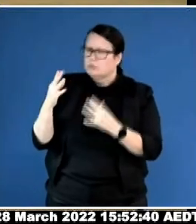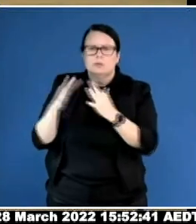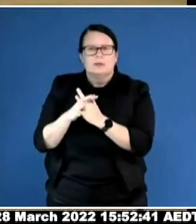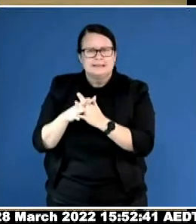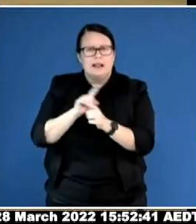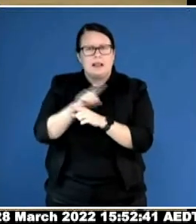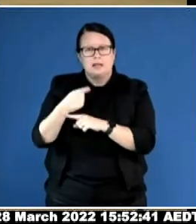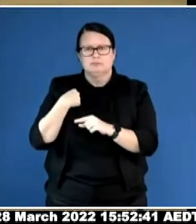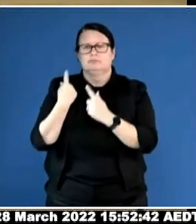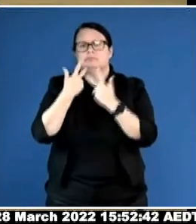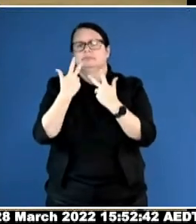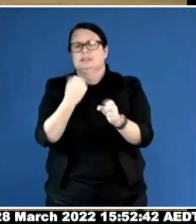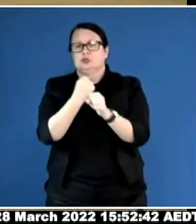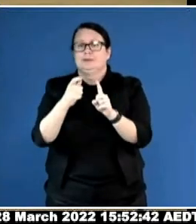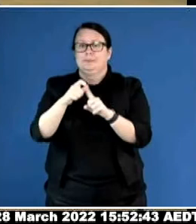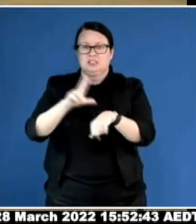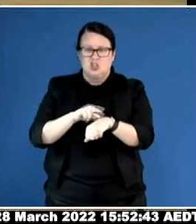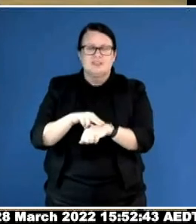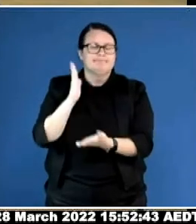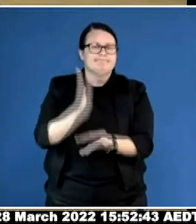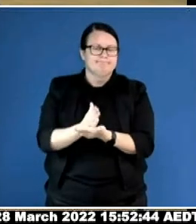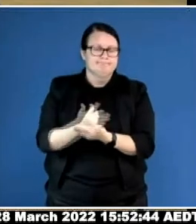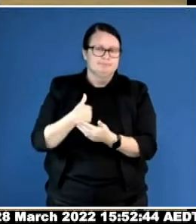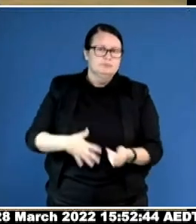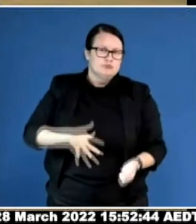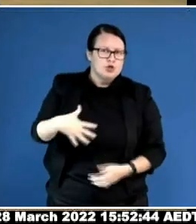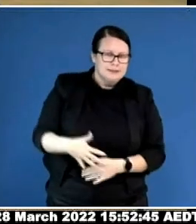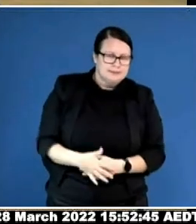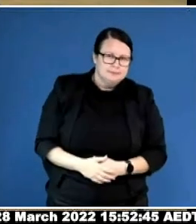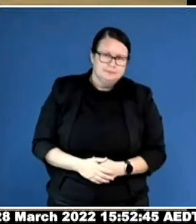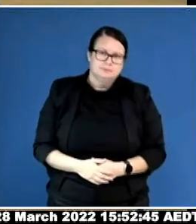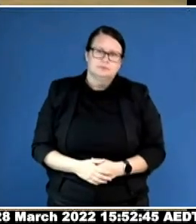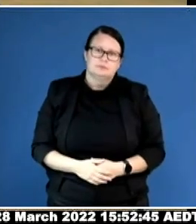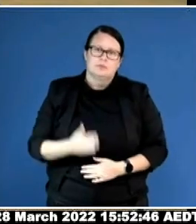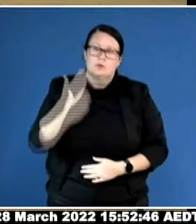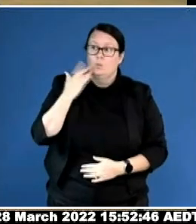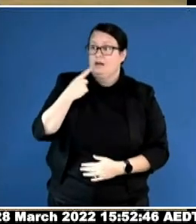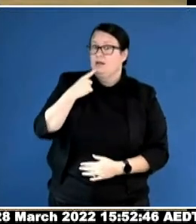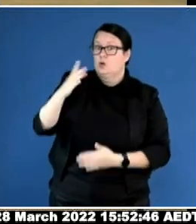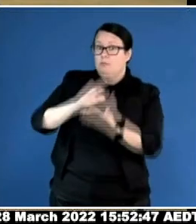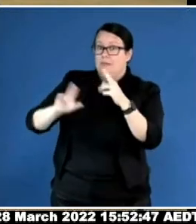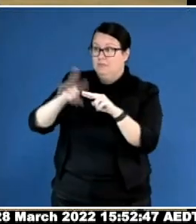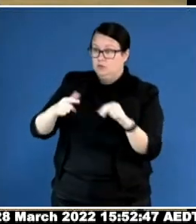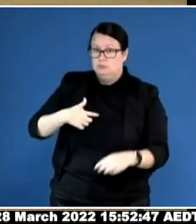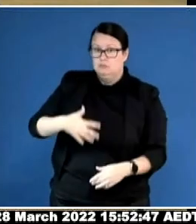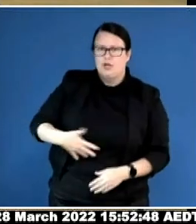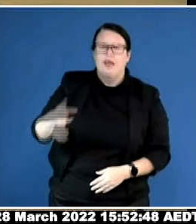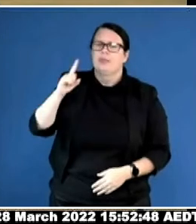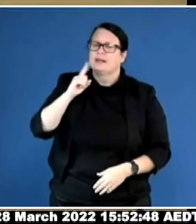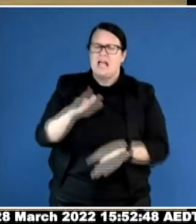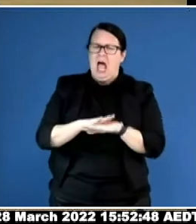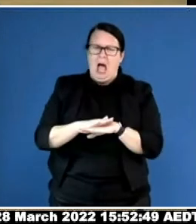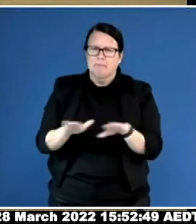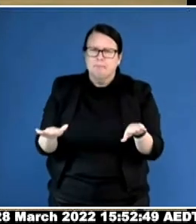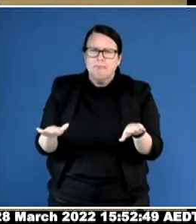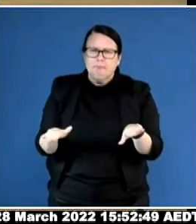went to a GP and had a test which confirmed I was pregnant. When I told my parents I was pregnant, they told me I couldn't